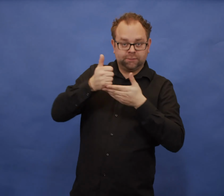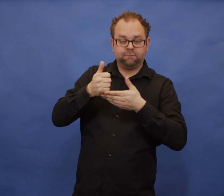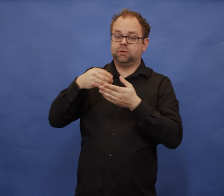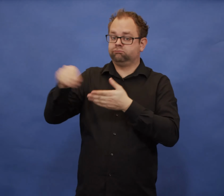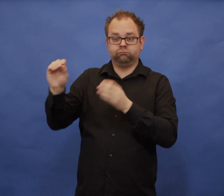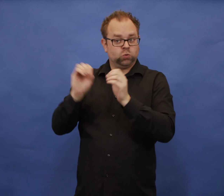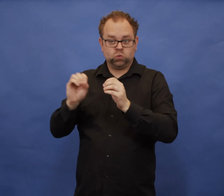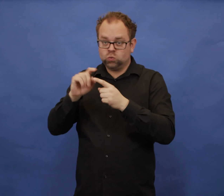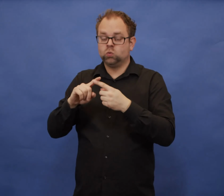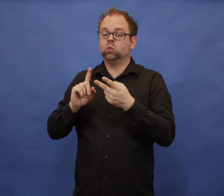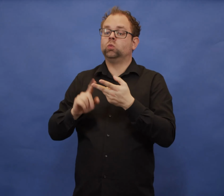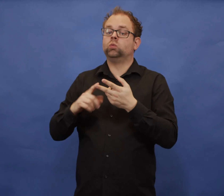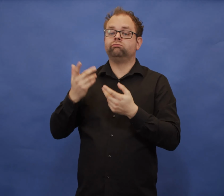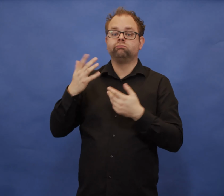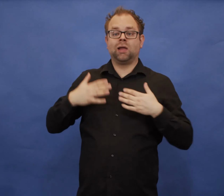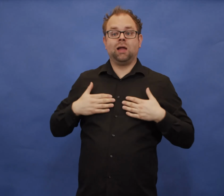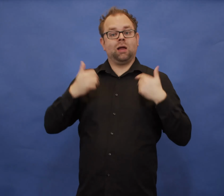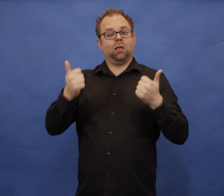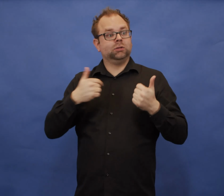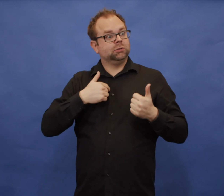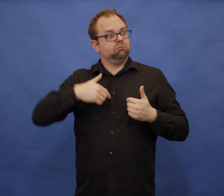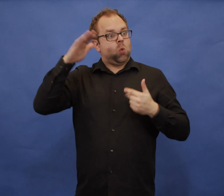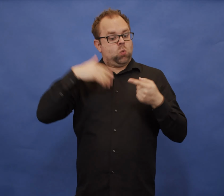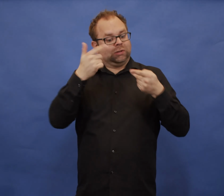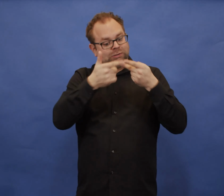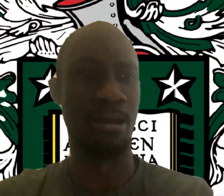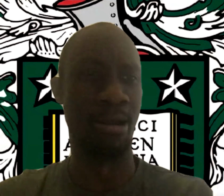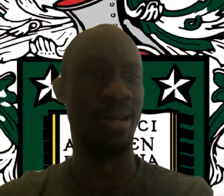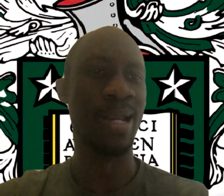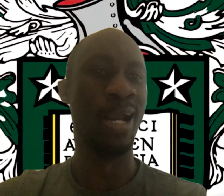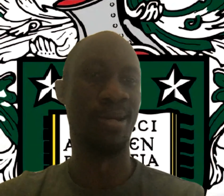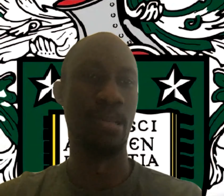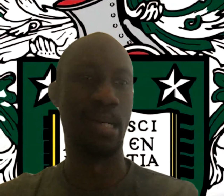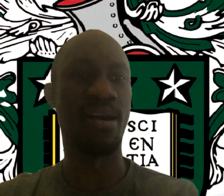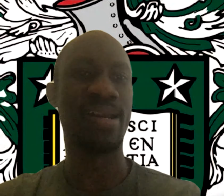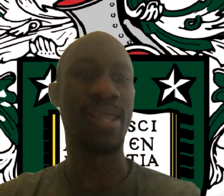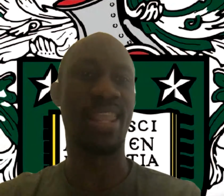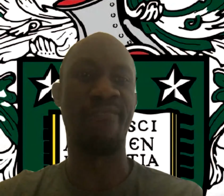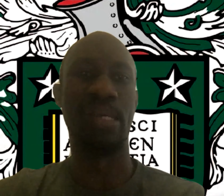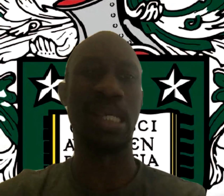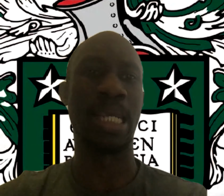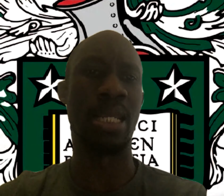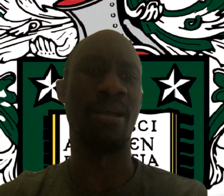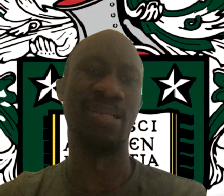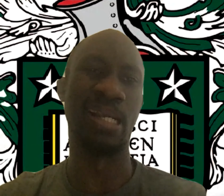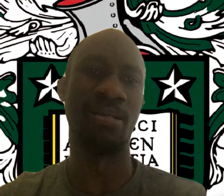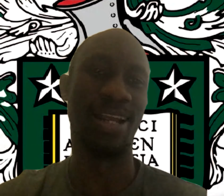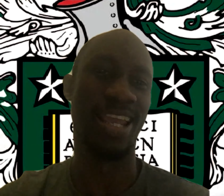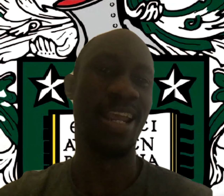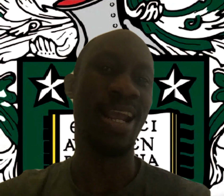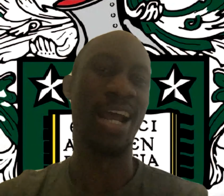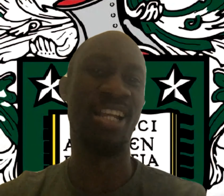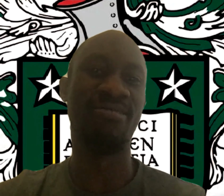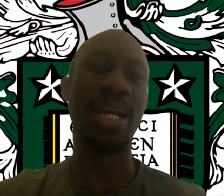working adults with disabilities need some form of social protection to guarantee their basic income